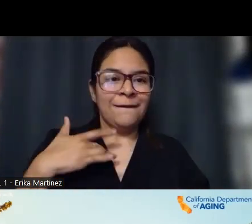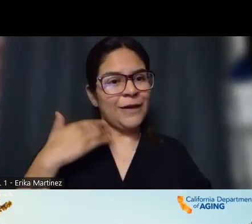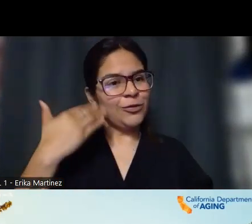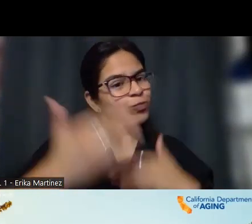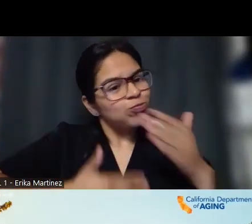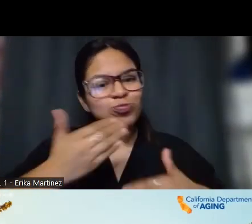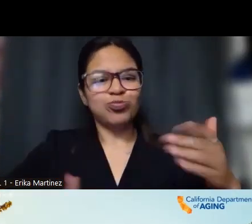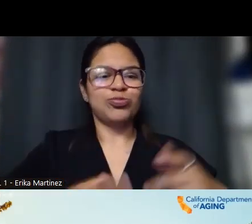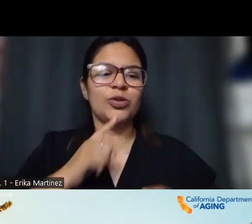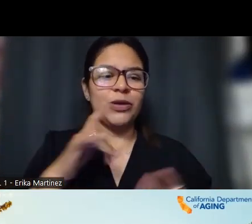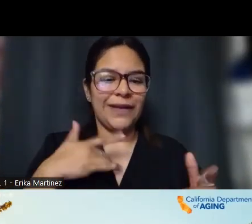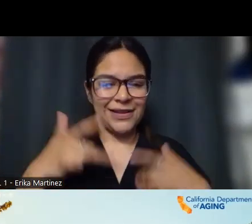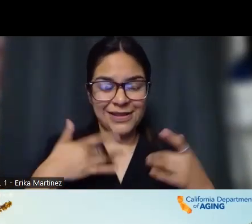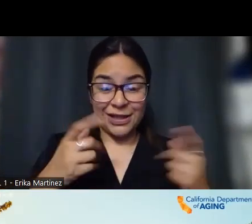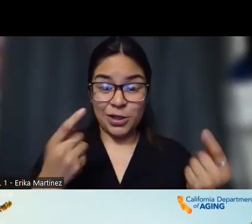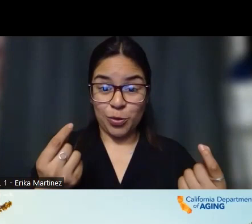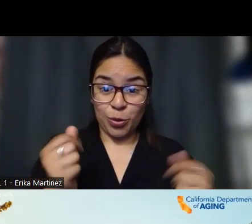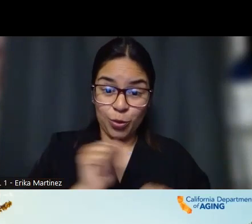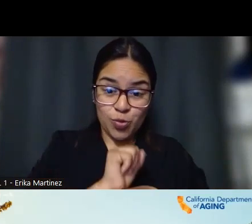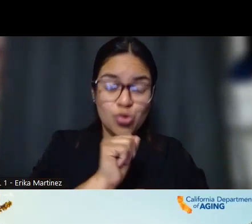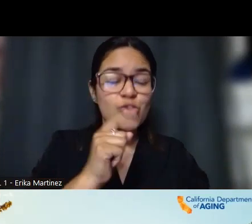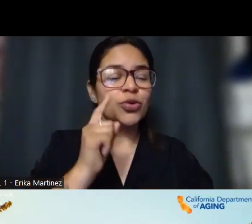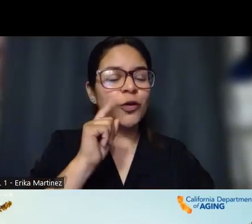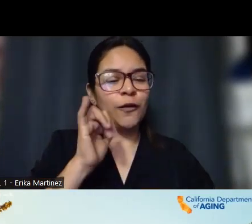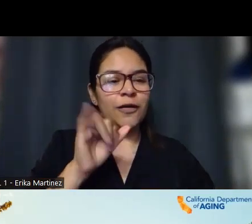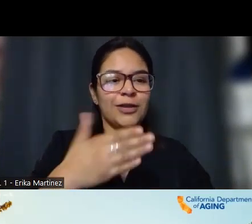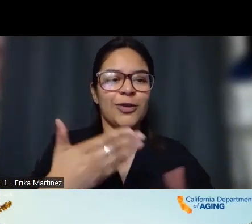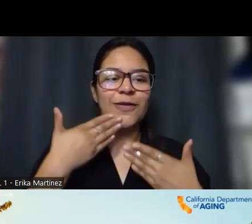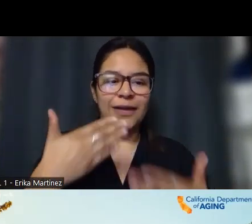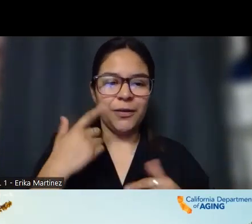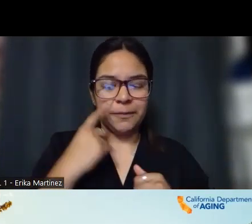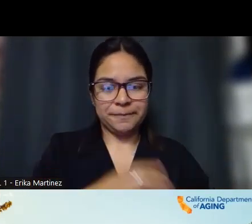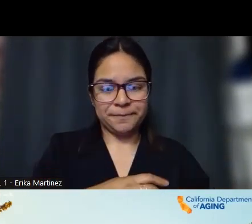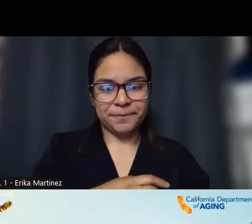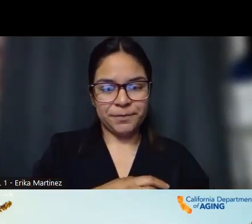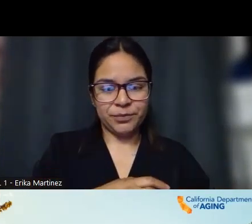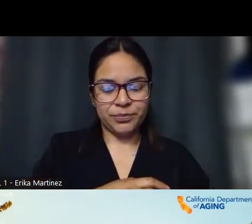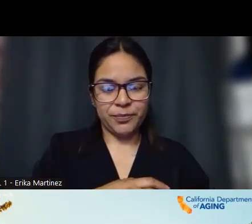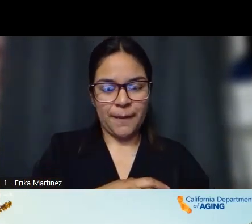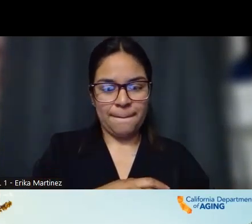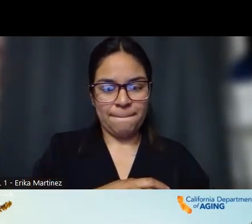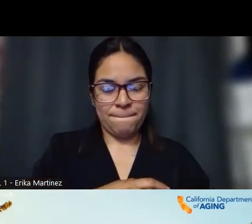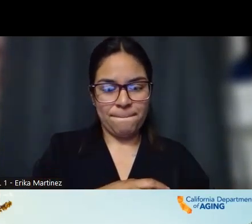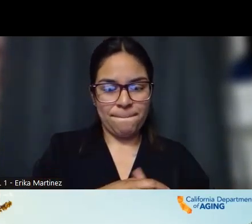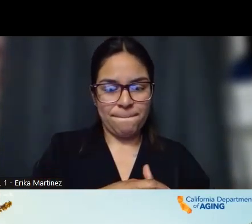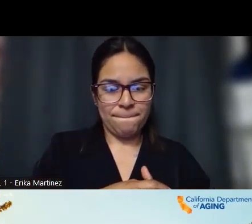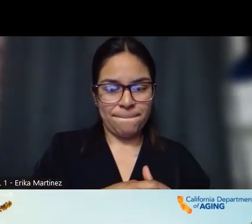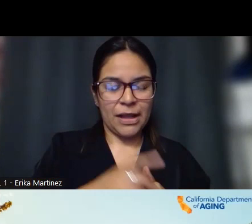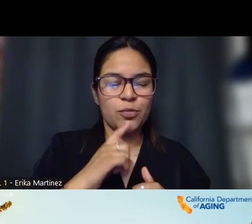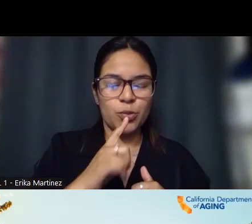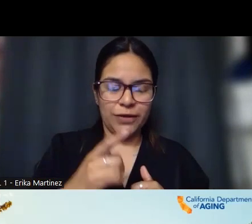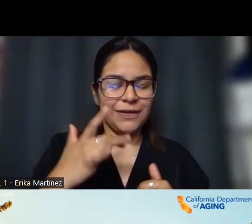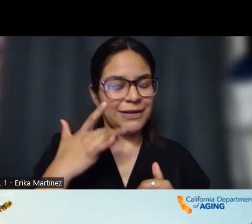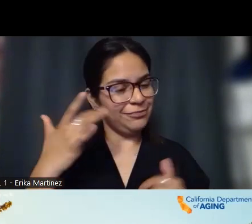lot of exciting efforts underway and a lot of exciting efforts to come. So I think, as you've heard, I'm really encouraged and